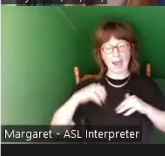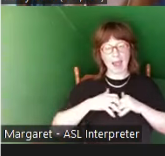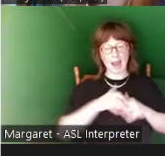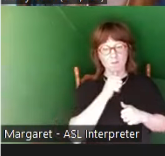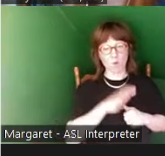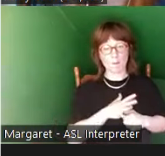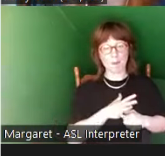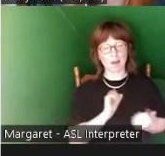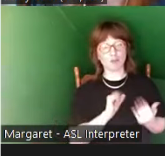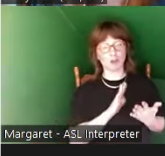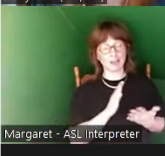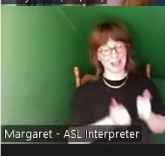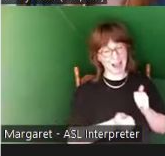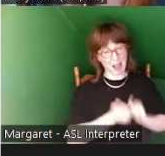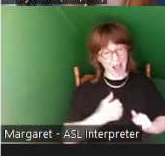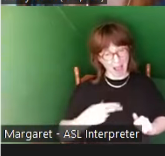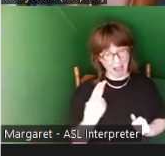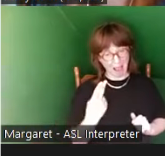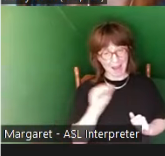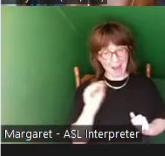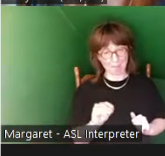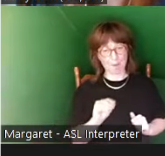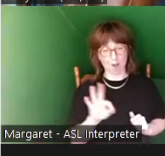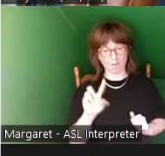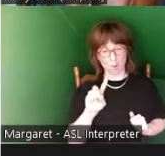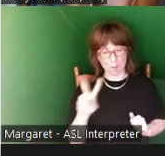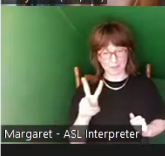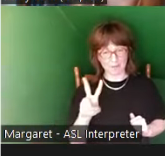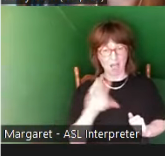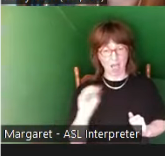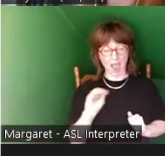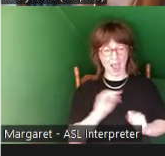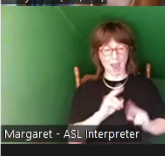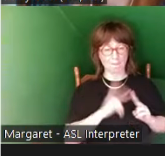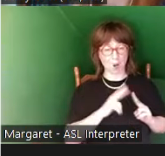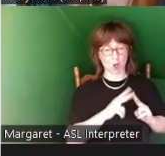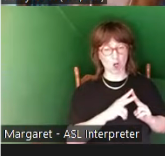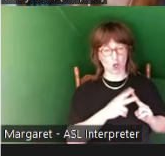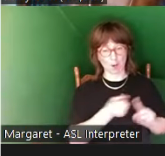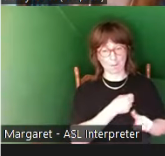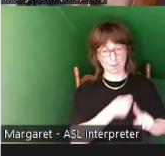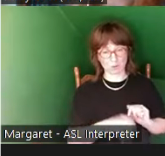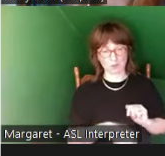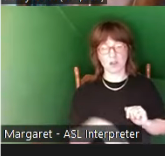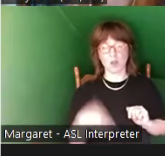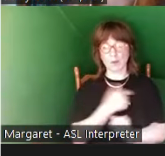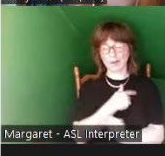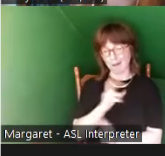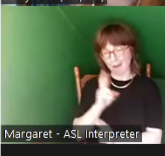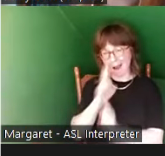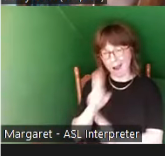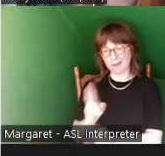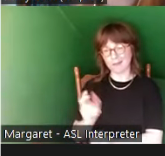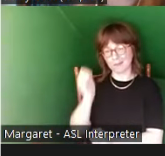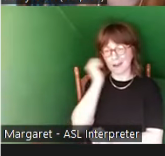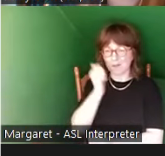sexual assault, and intimate partner homicide. We express our gratitude for the Indigenous-led organizations who are working each day towards a